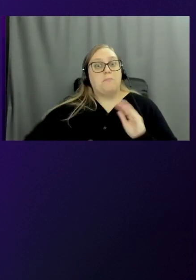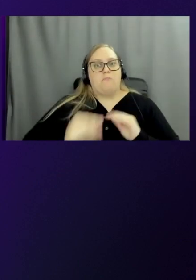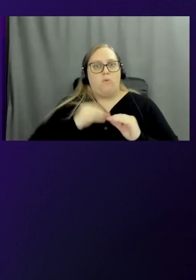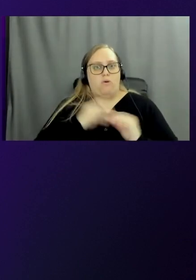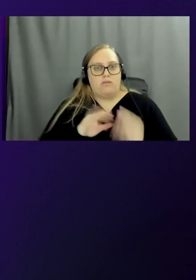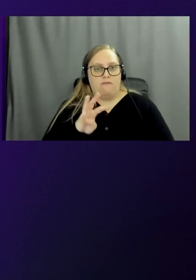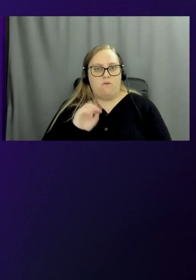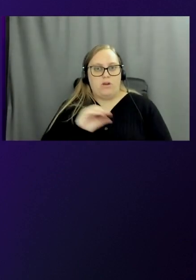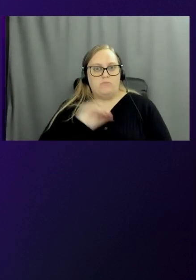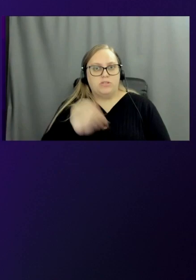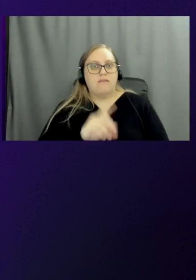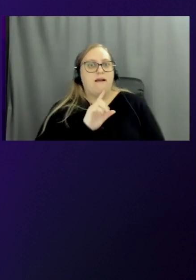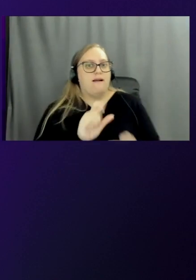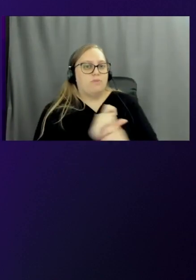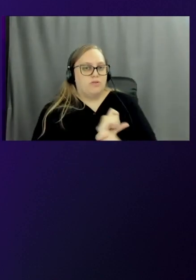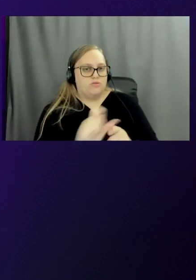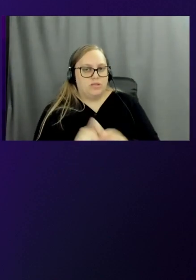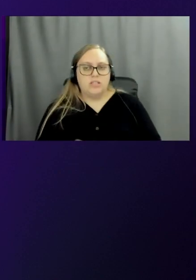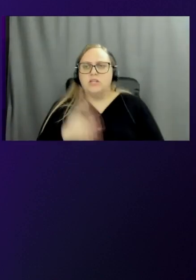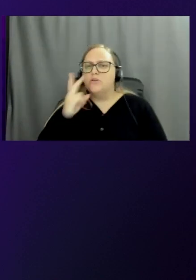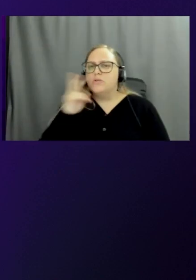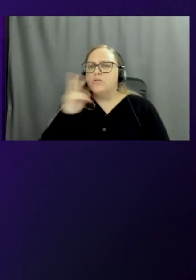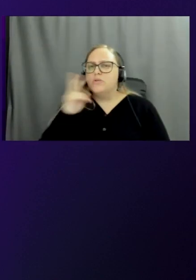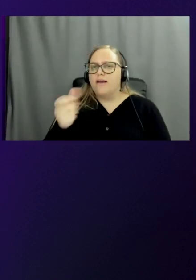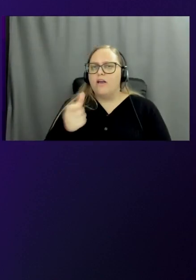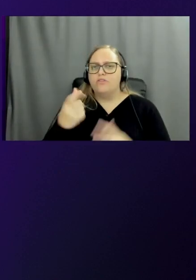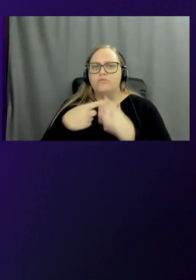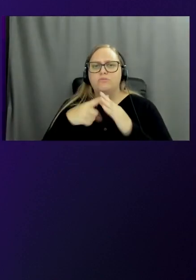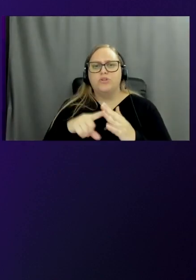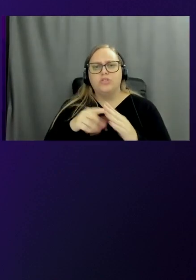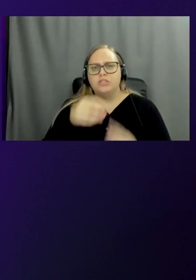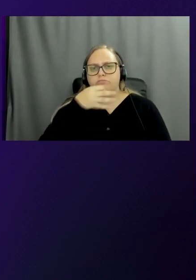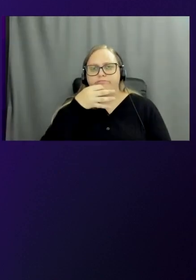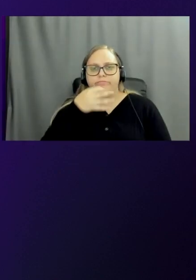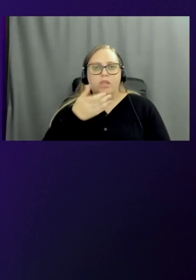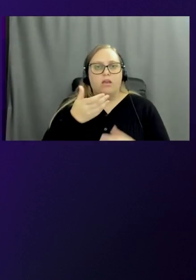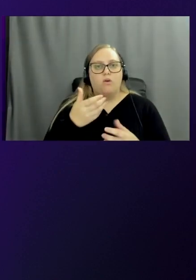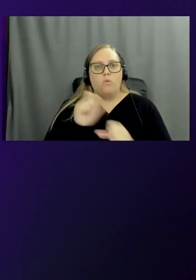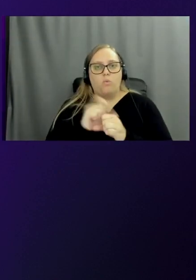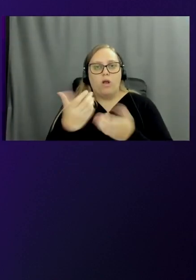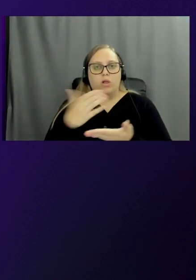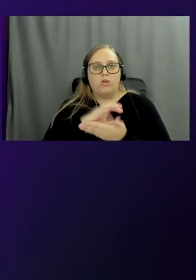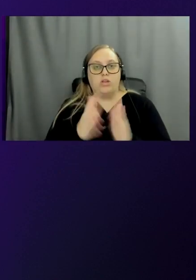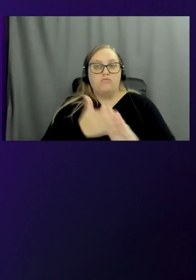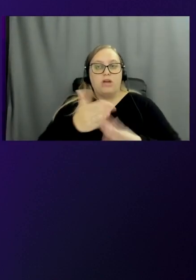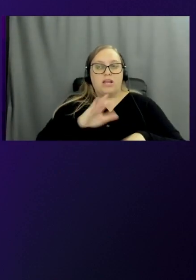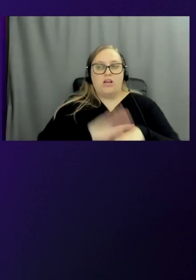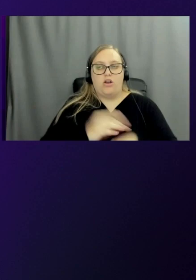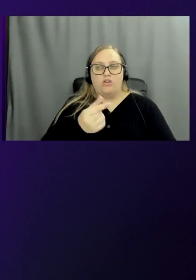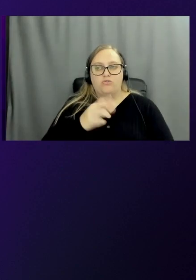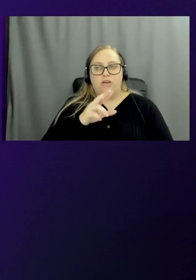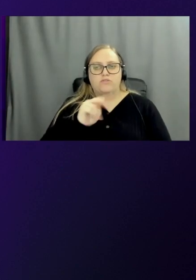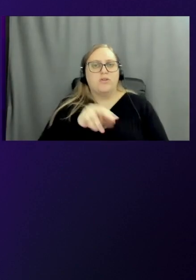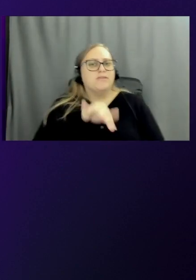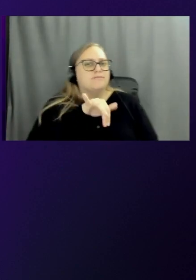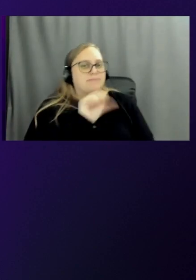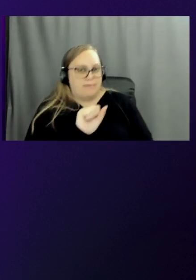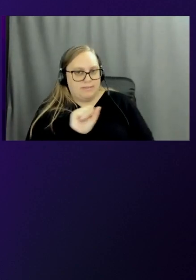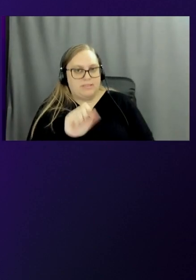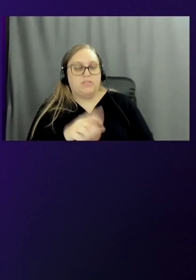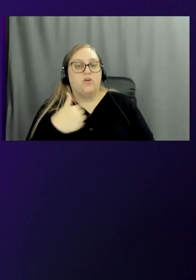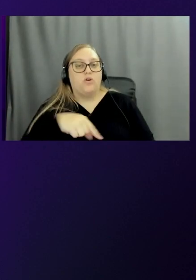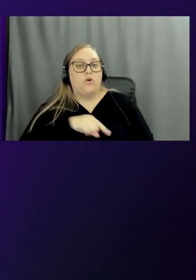any other emerging workloads that are running on Graviton? Yeah, I'd like to highlight machine learning workloads. We've been contributing to